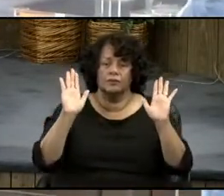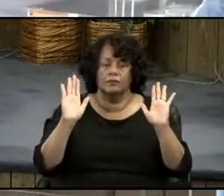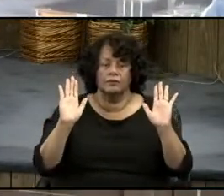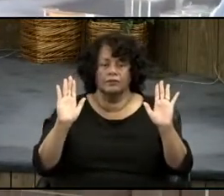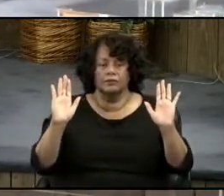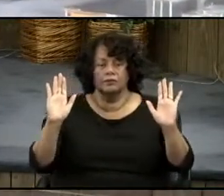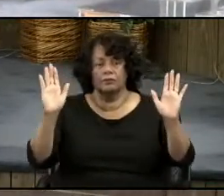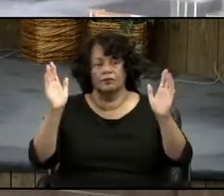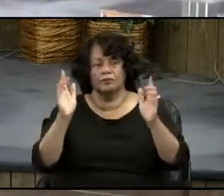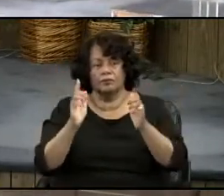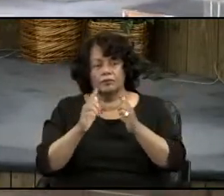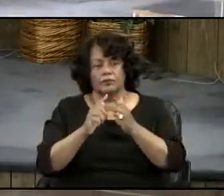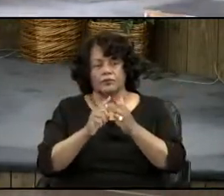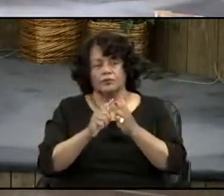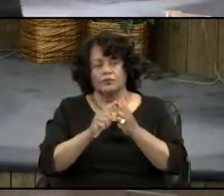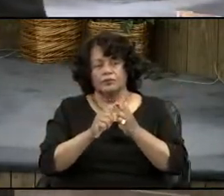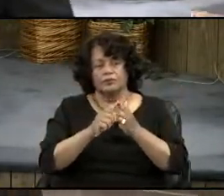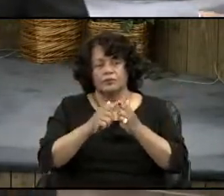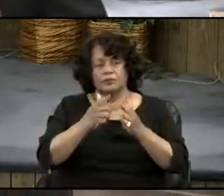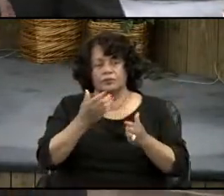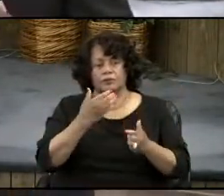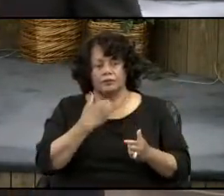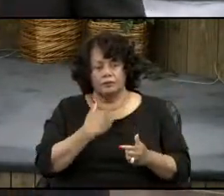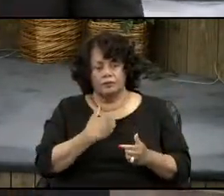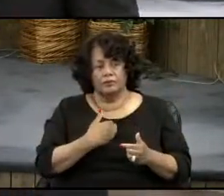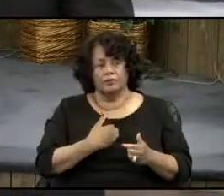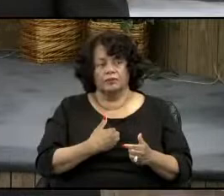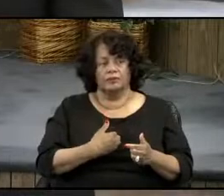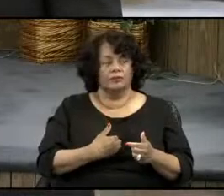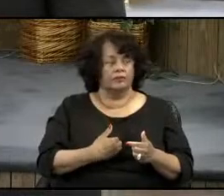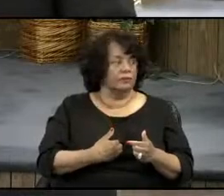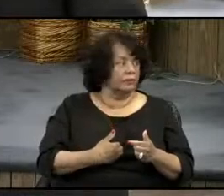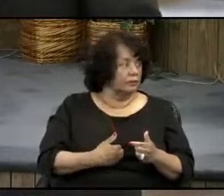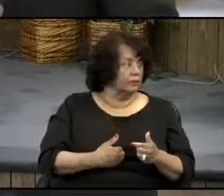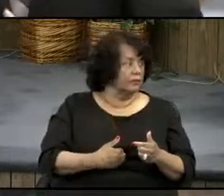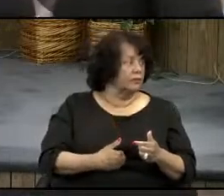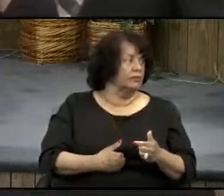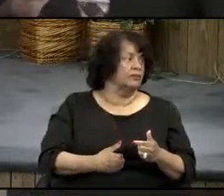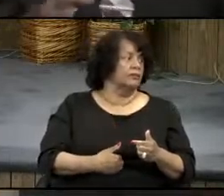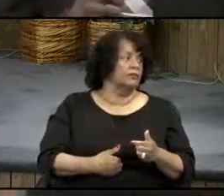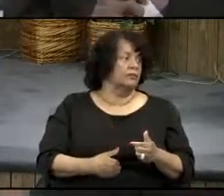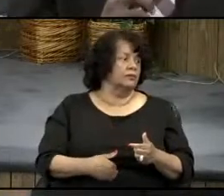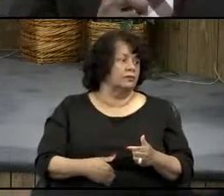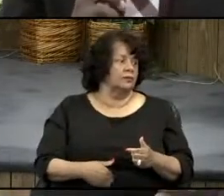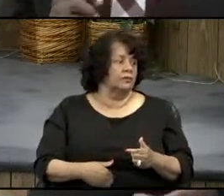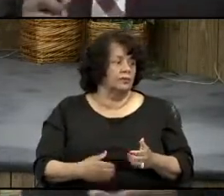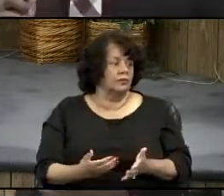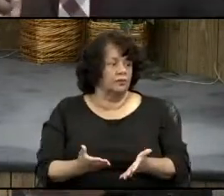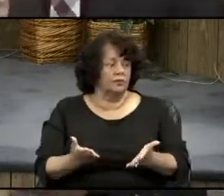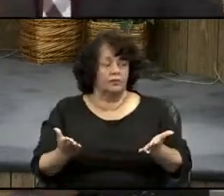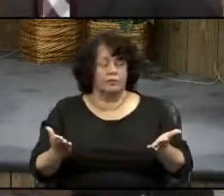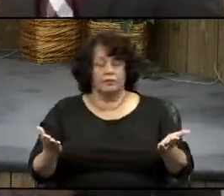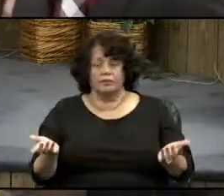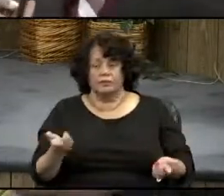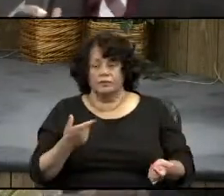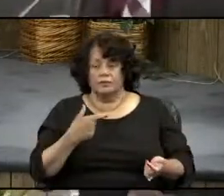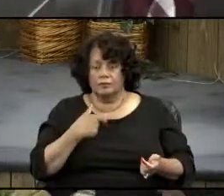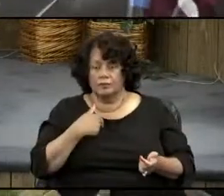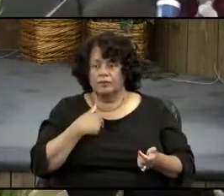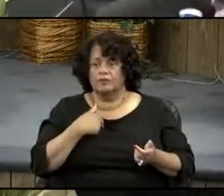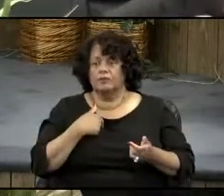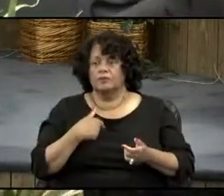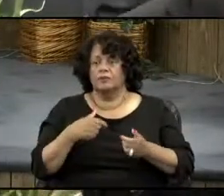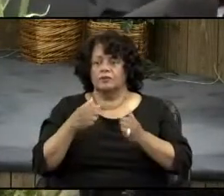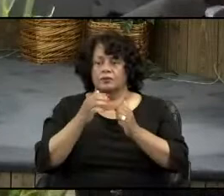Altogether. God, you're wonderful to me. Altogether. Come on, Southie, say that with us today. Tell the Lord, here I am. Here